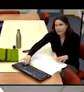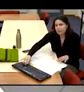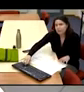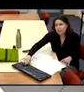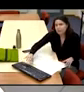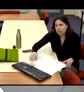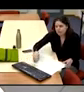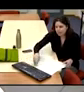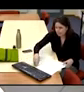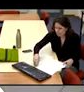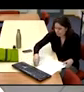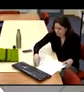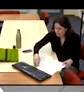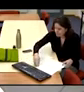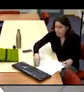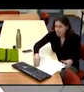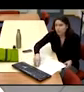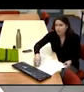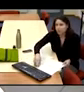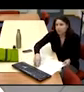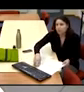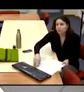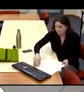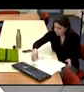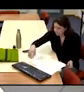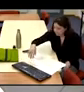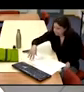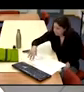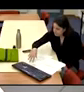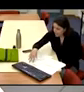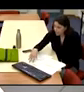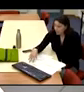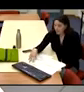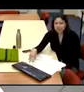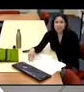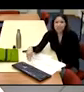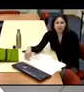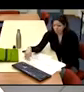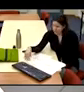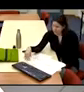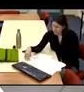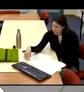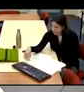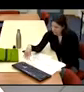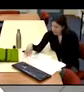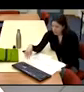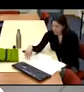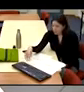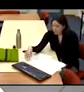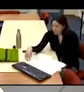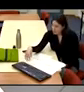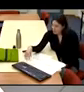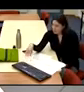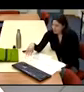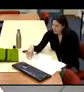So how did people that I spoke to see the word refugee? Did they identify with it at all? And in what